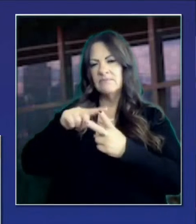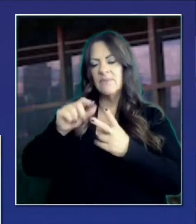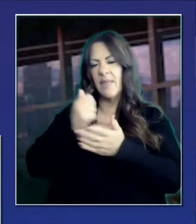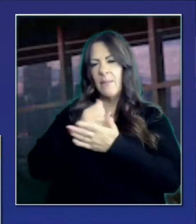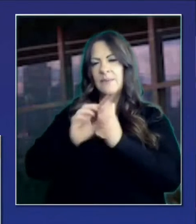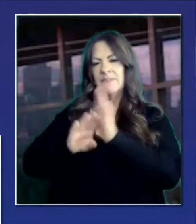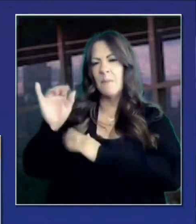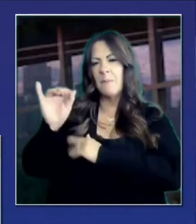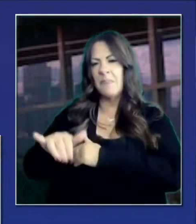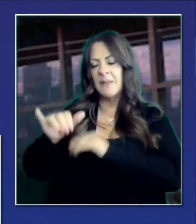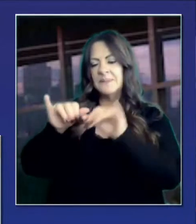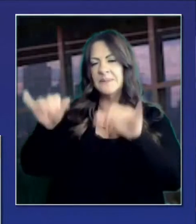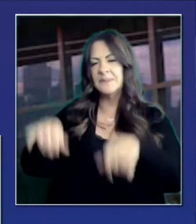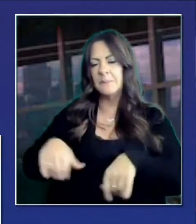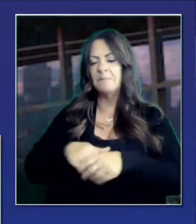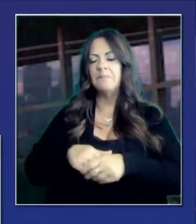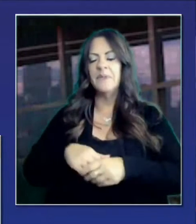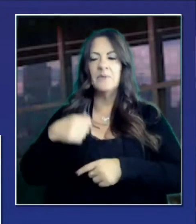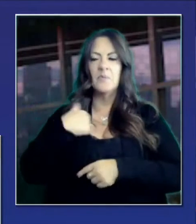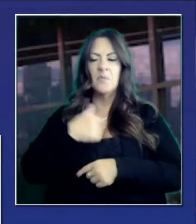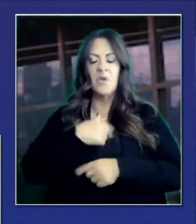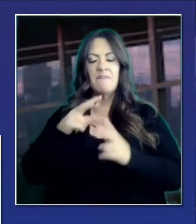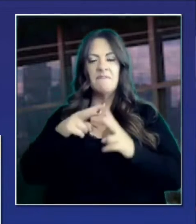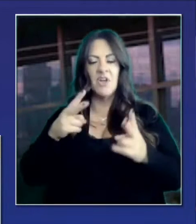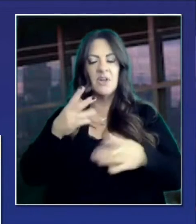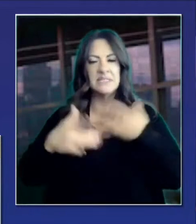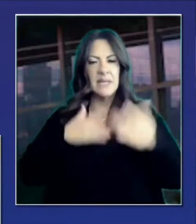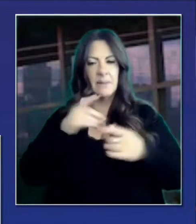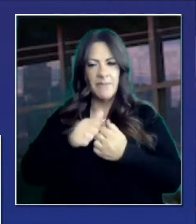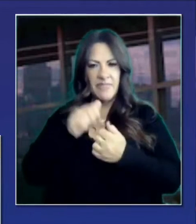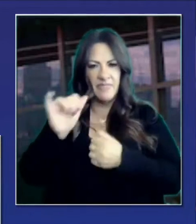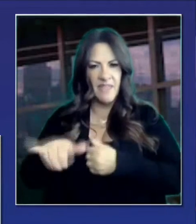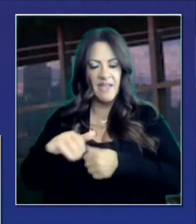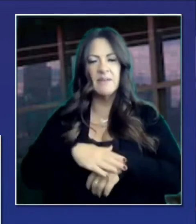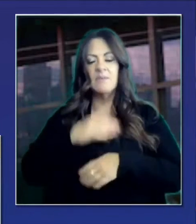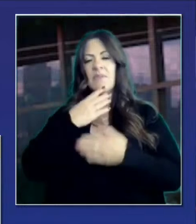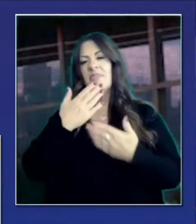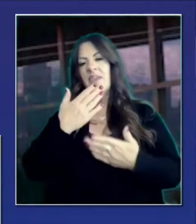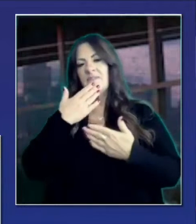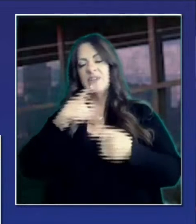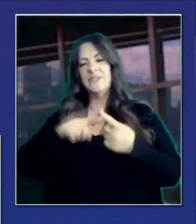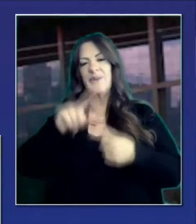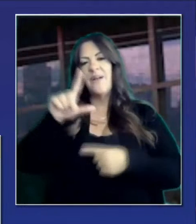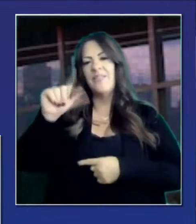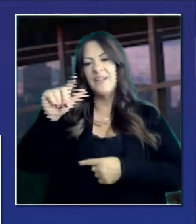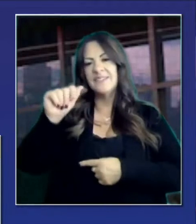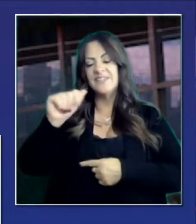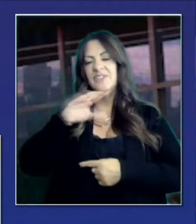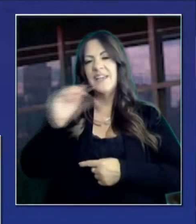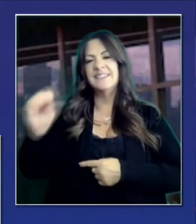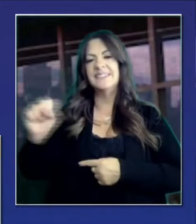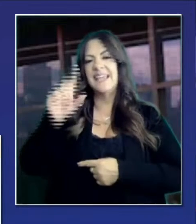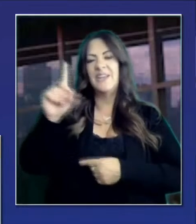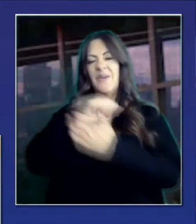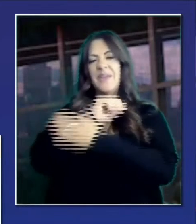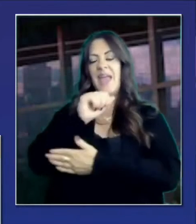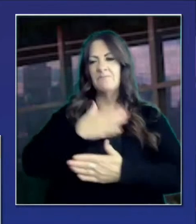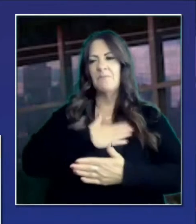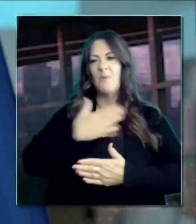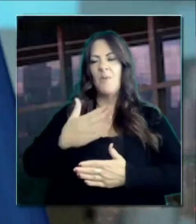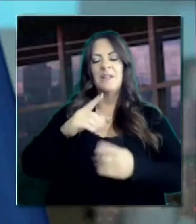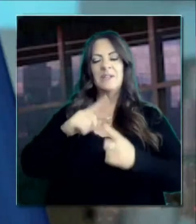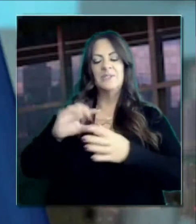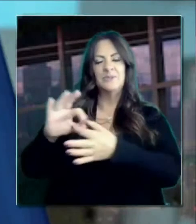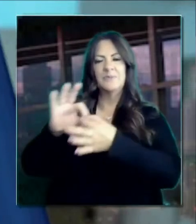really encouraged by the progress and very grateful that LA County and San Diego County were willing to work with us